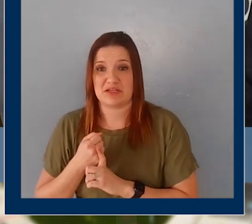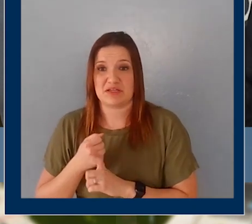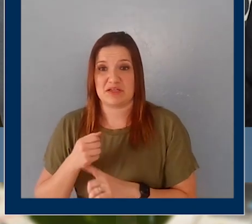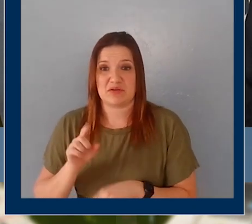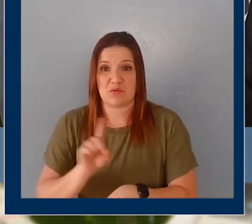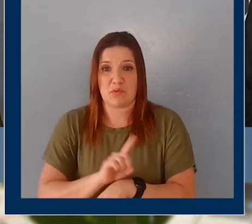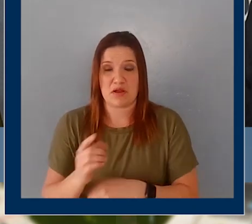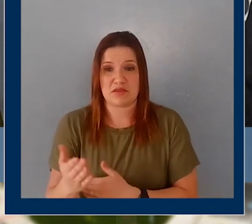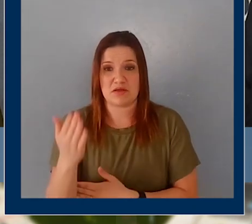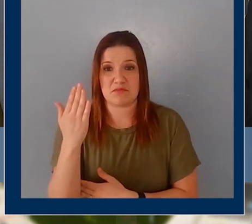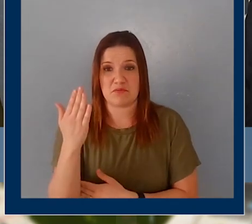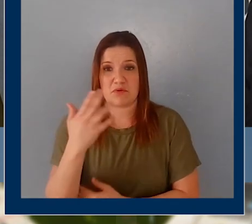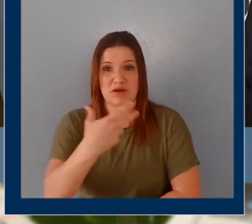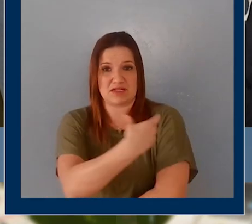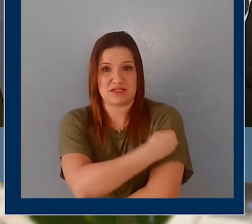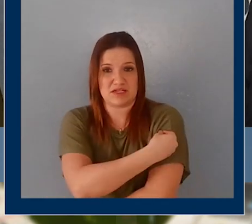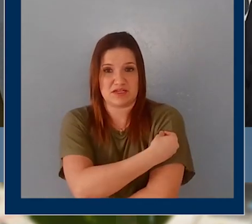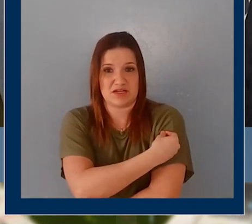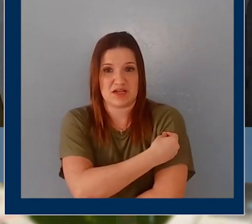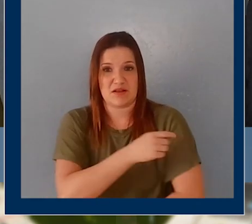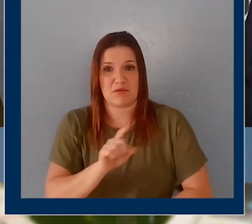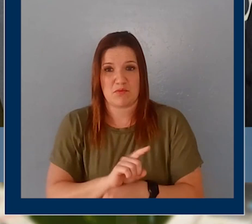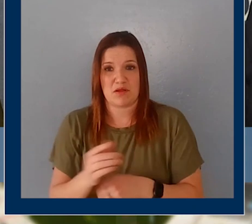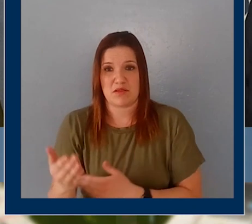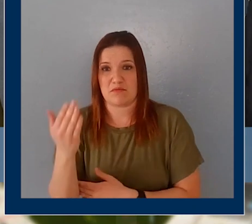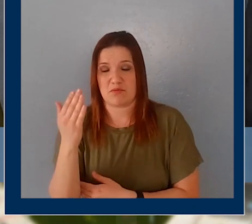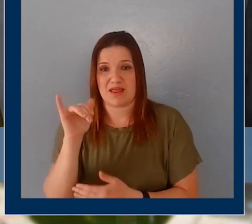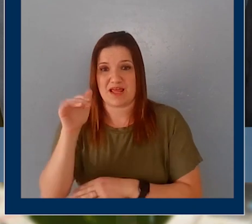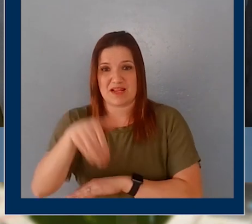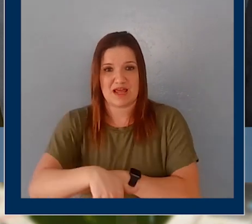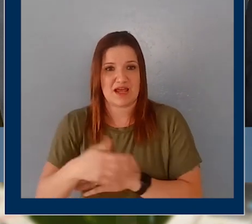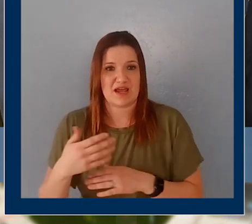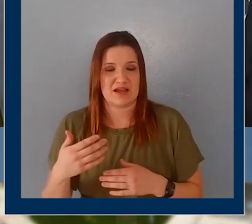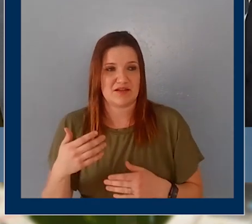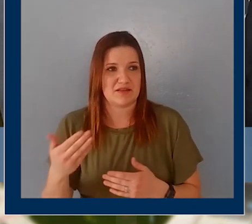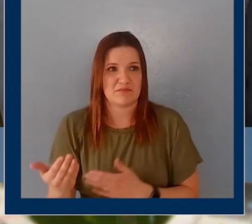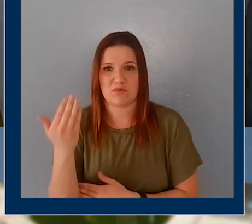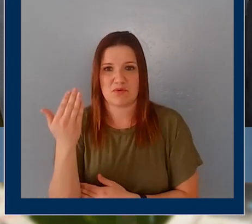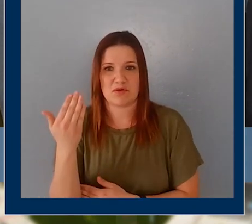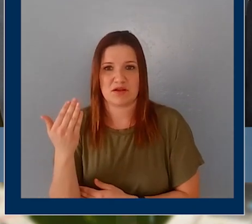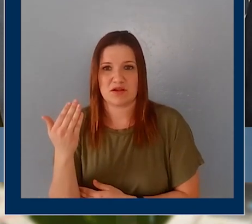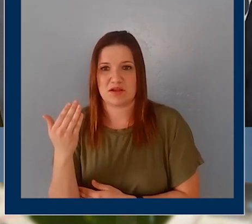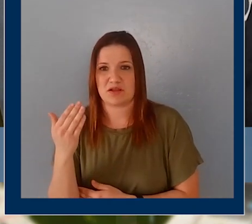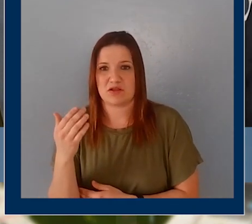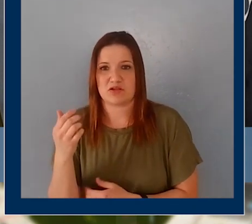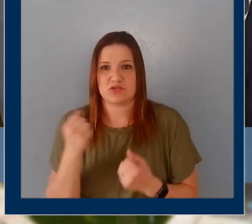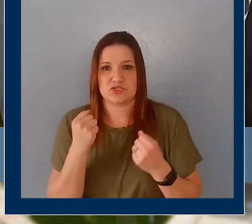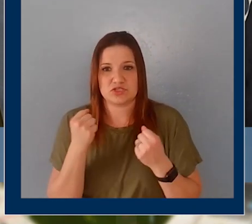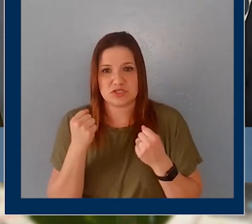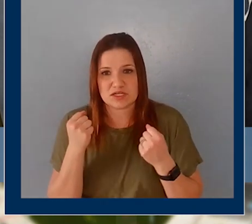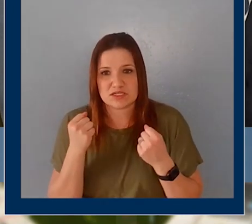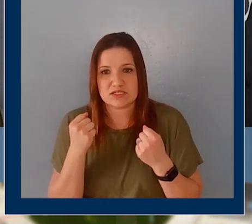bed shaking, chills, headache, ended up vomiting. But a day later, it's like a